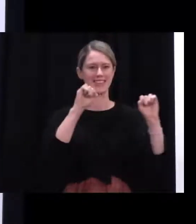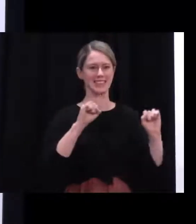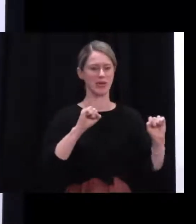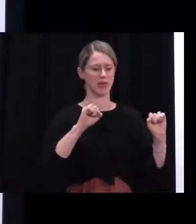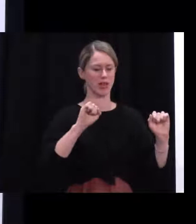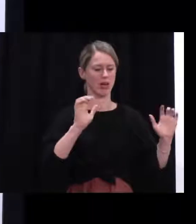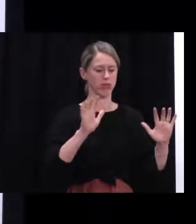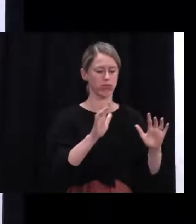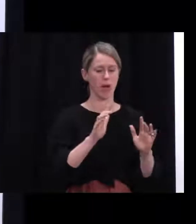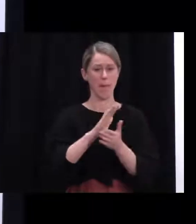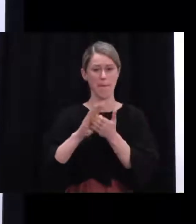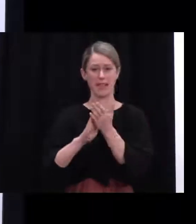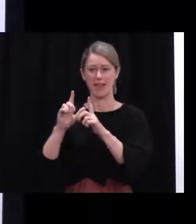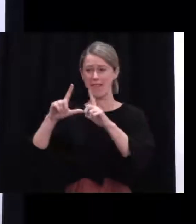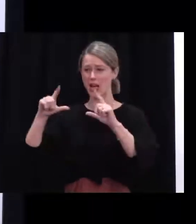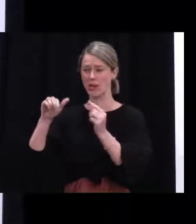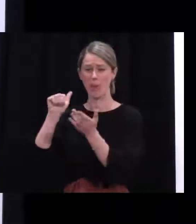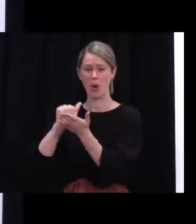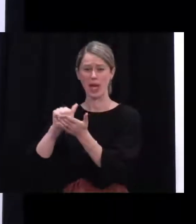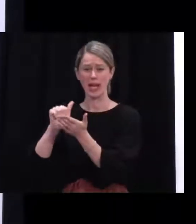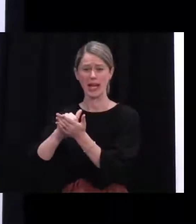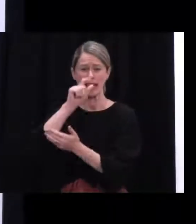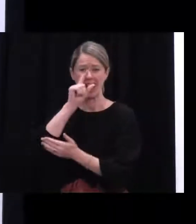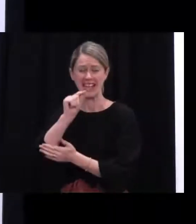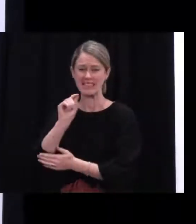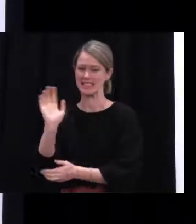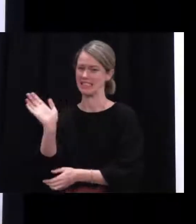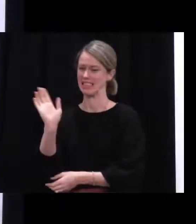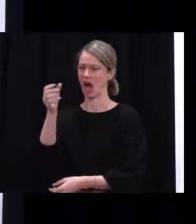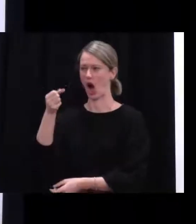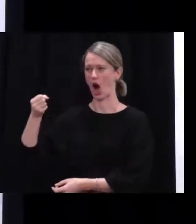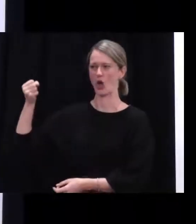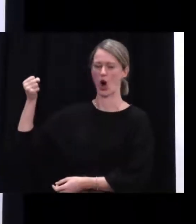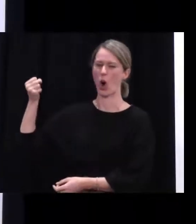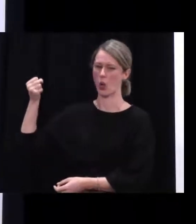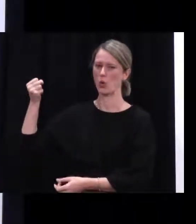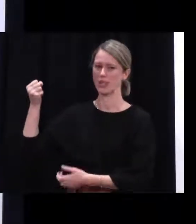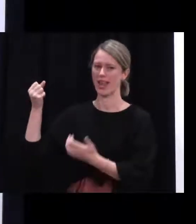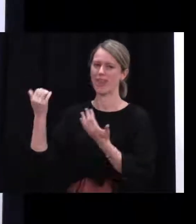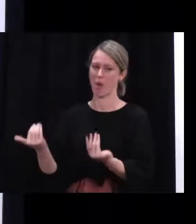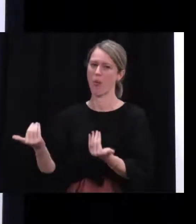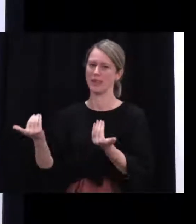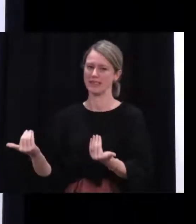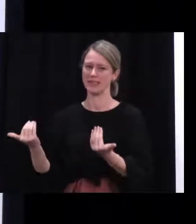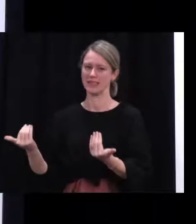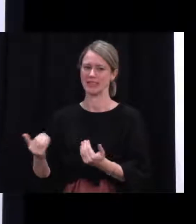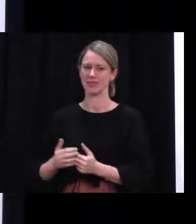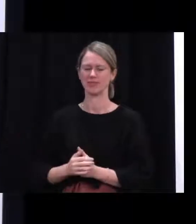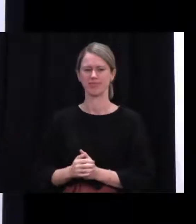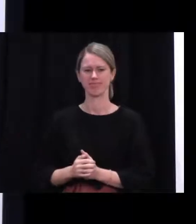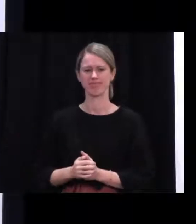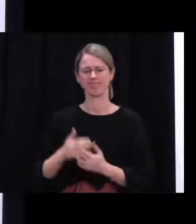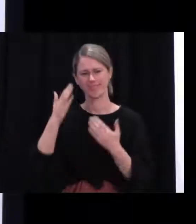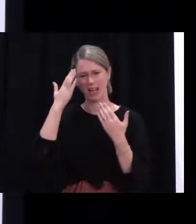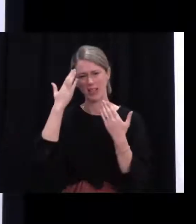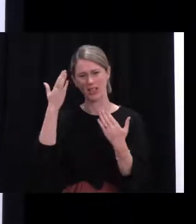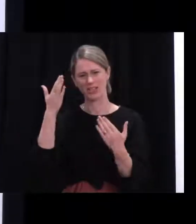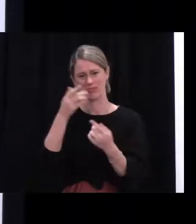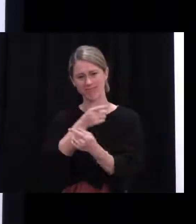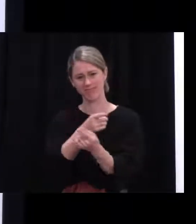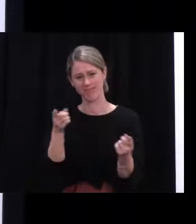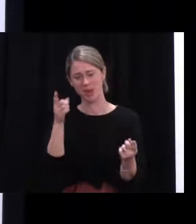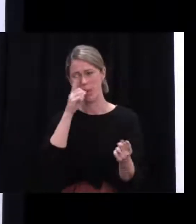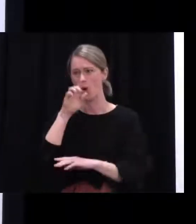that there are no vouchers available to be booked through the voucher website at the moment. I acknowledge